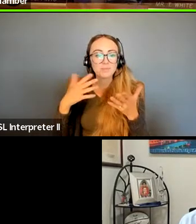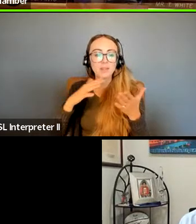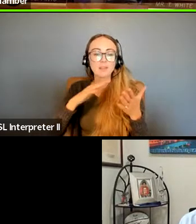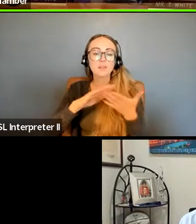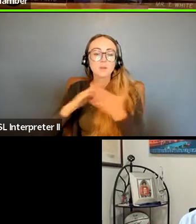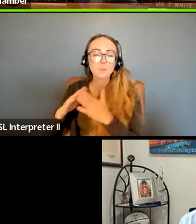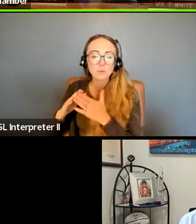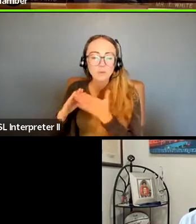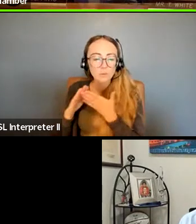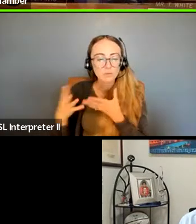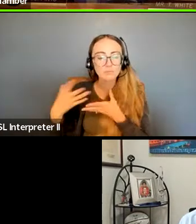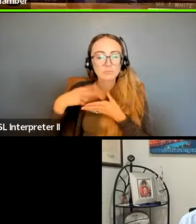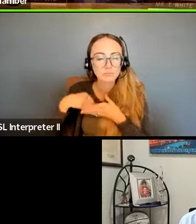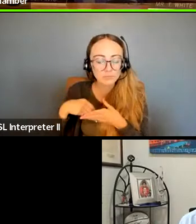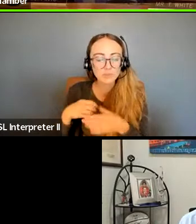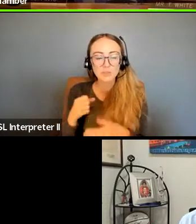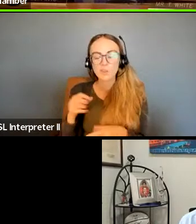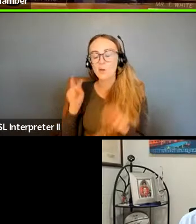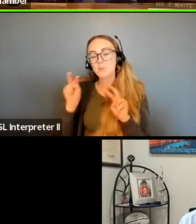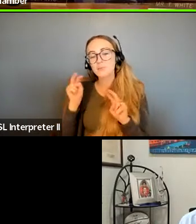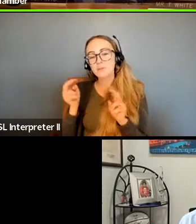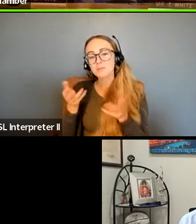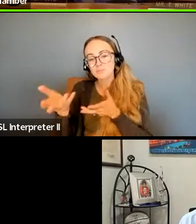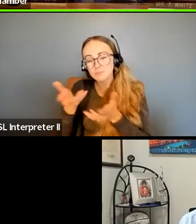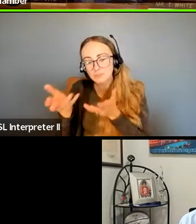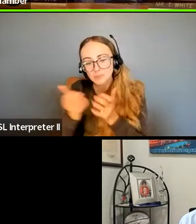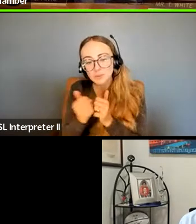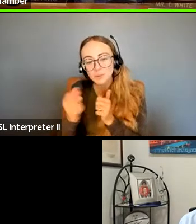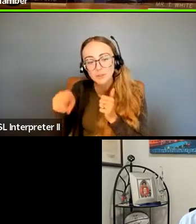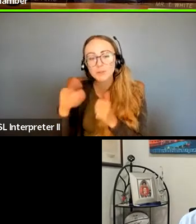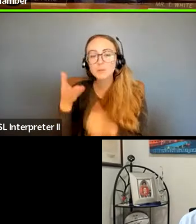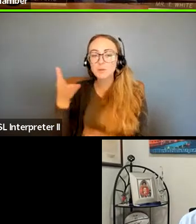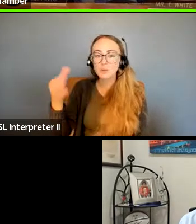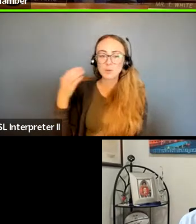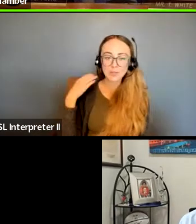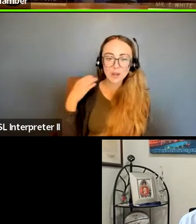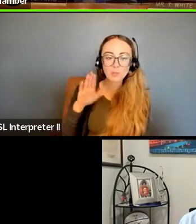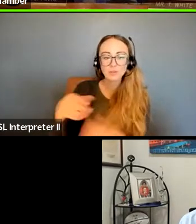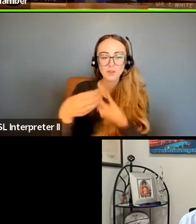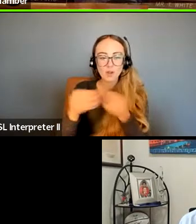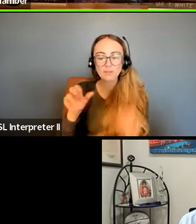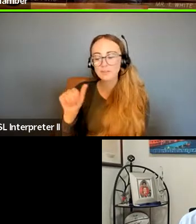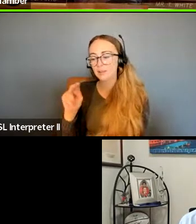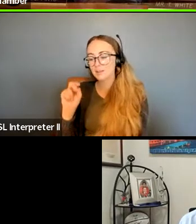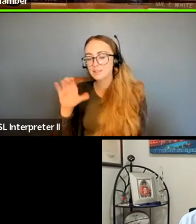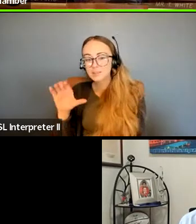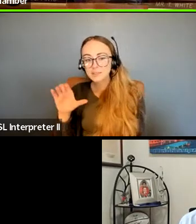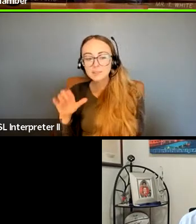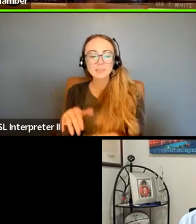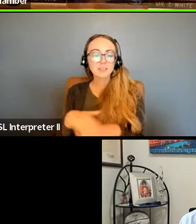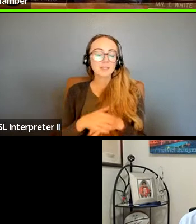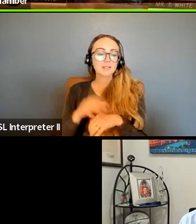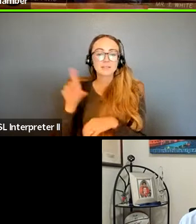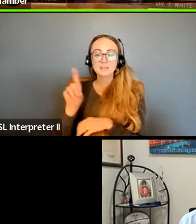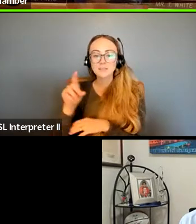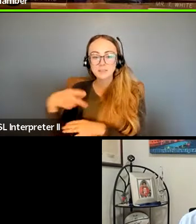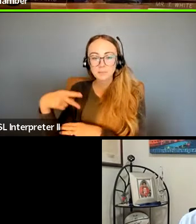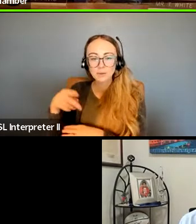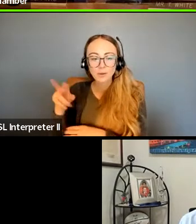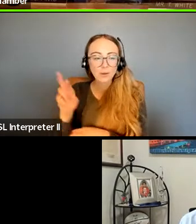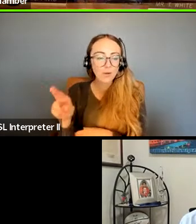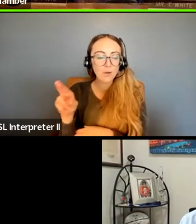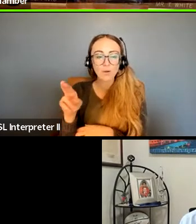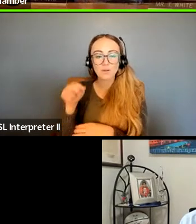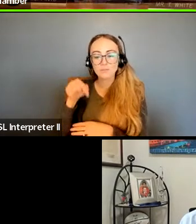fabric. So I'm looking forward to working with you, Sir Chairman, your office, the ANC commissioners, and DPR